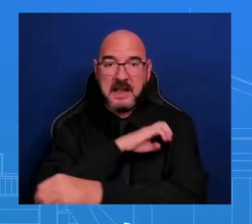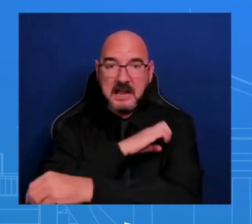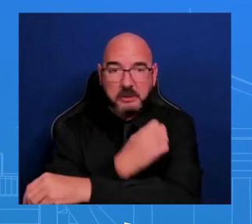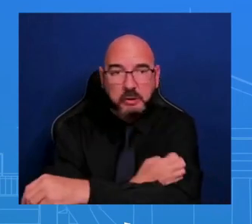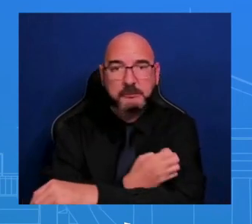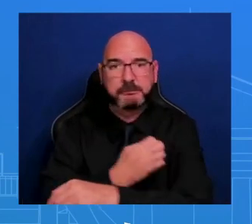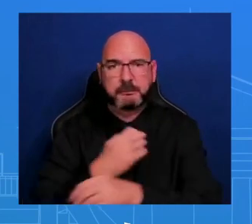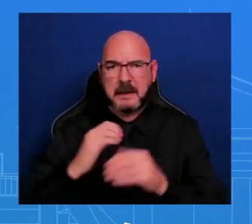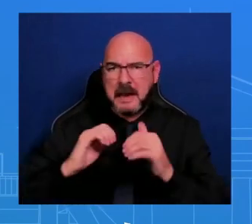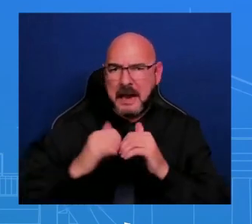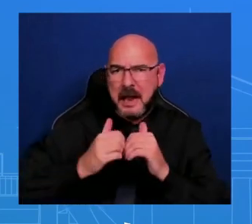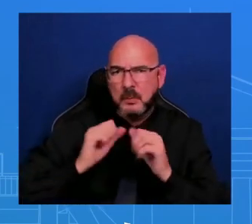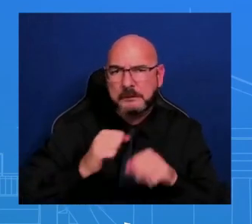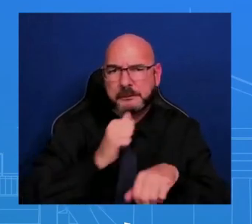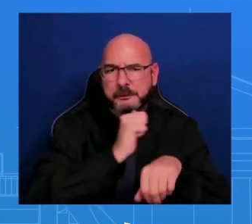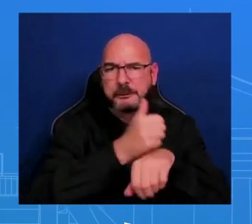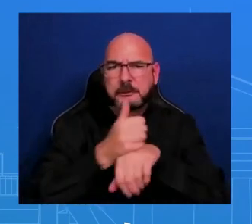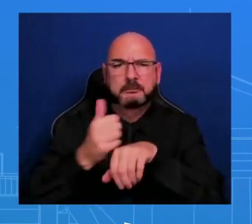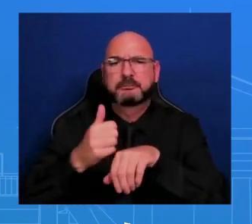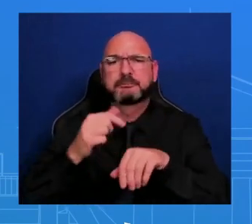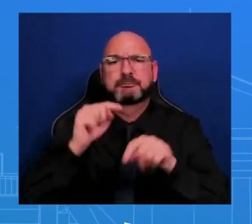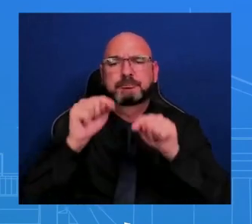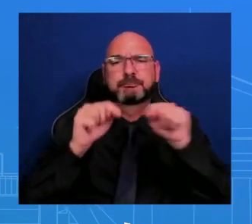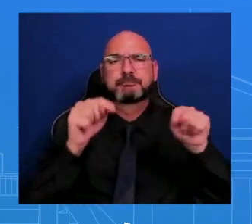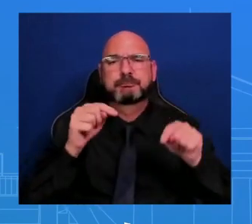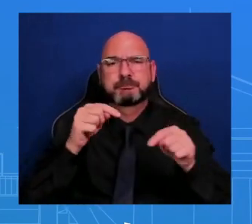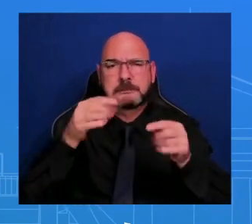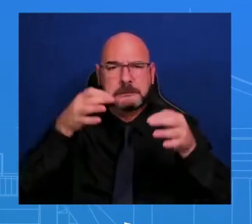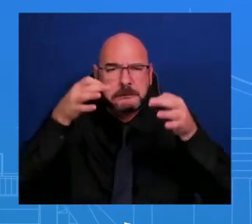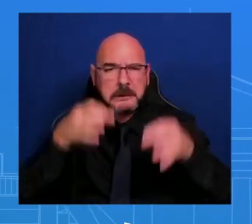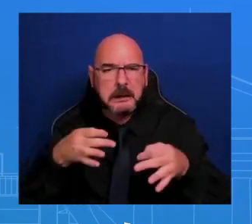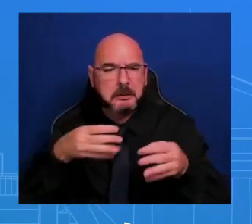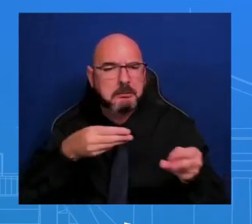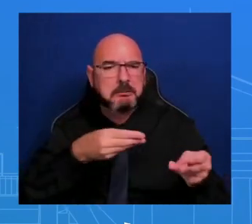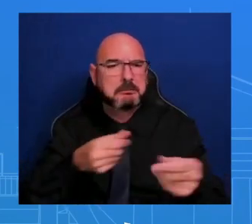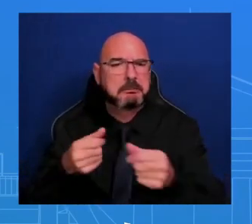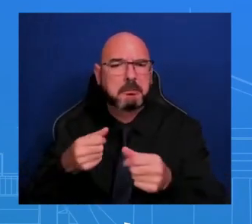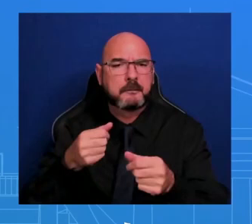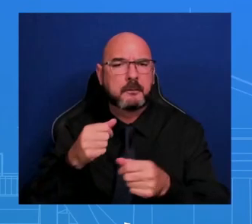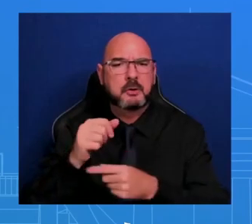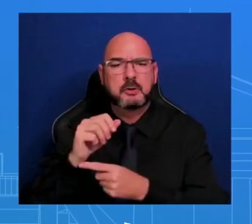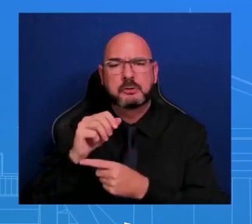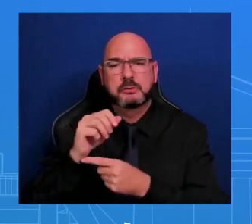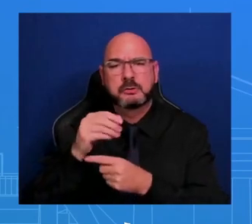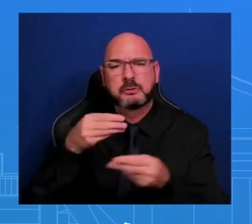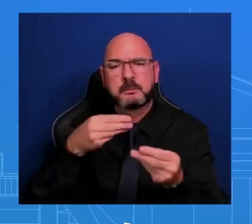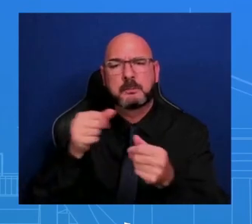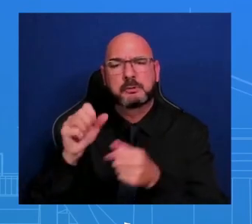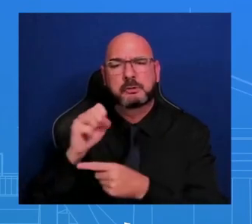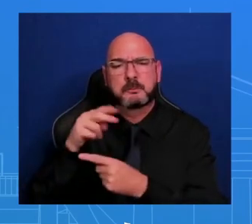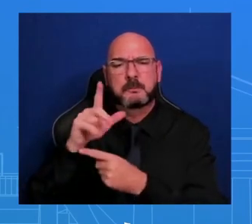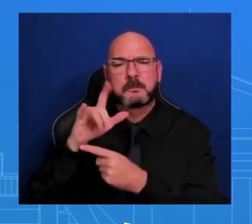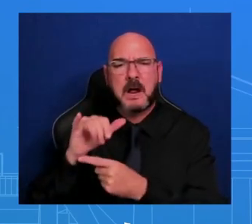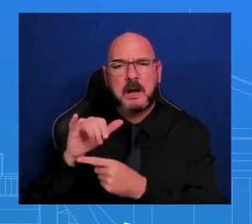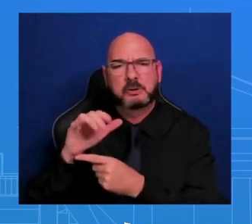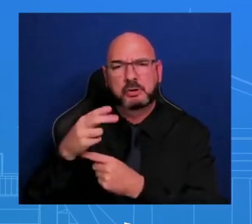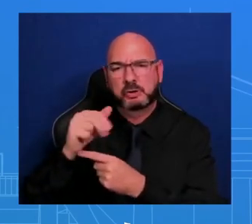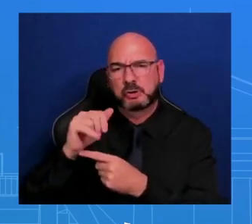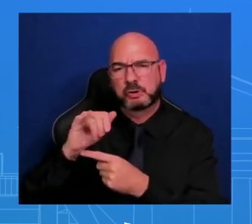and getting us closer to finishing that critical minerals piece. Obviously, tackling the climate crisis, including